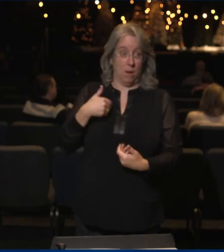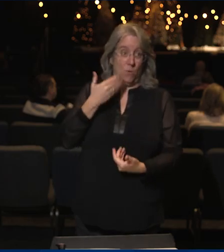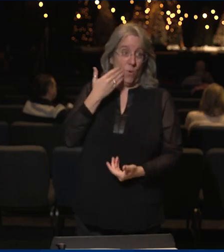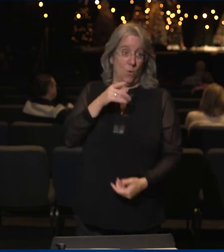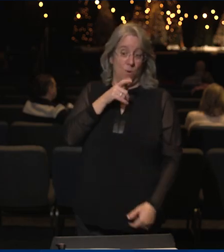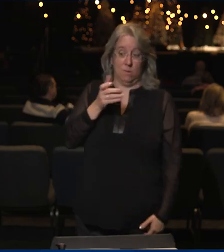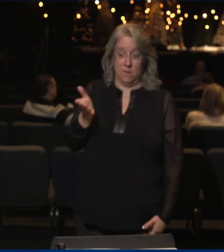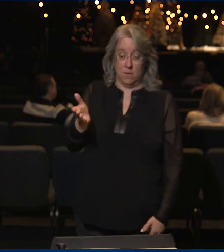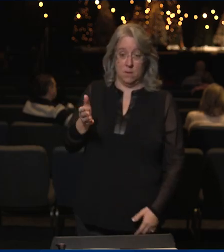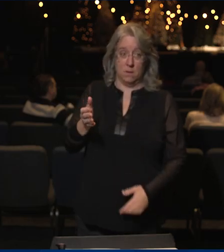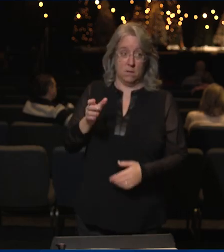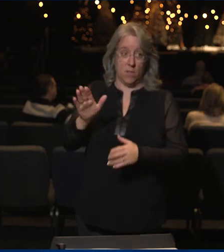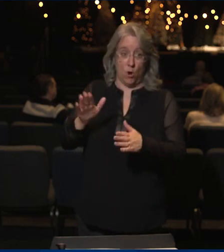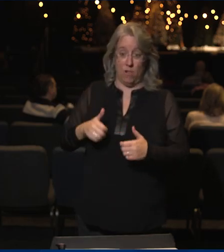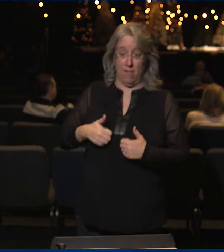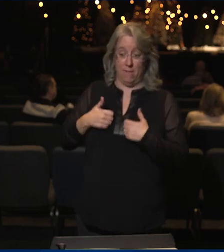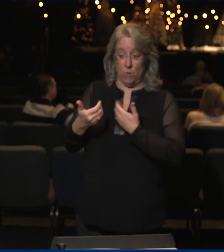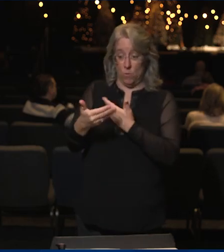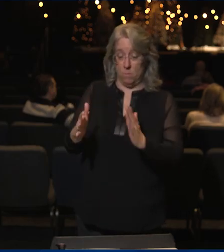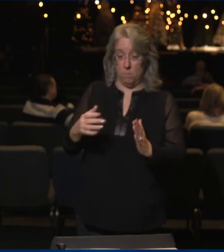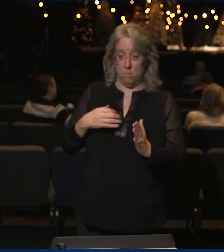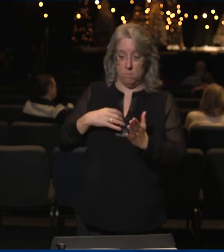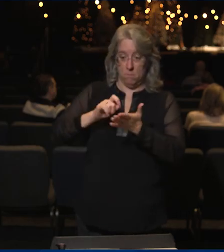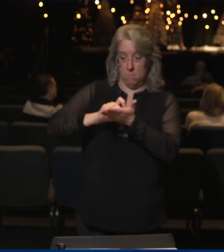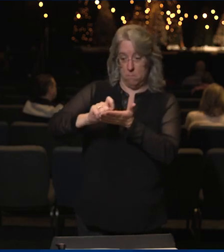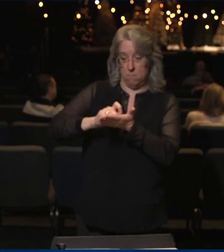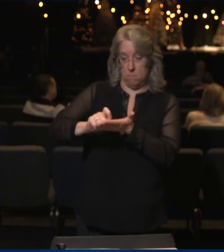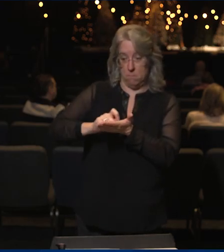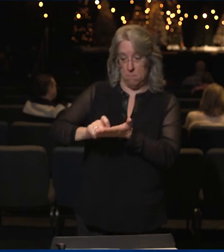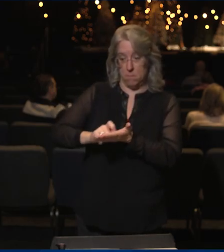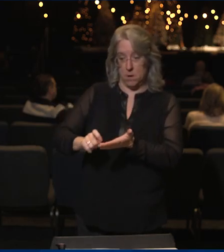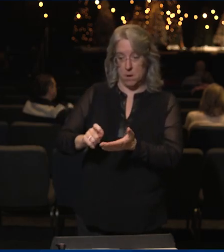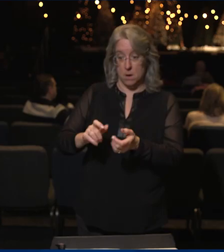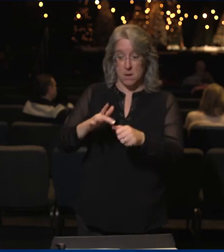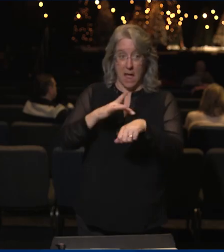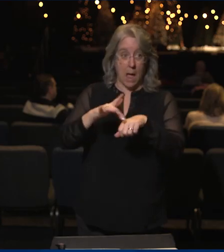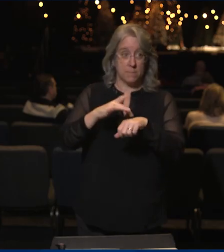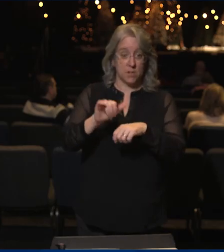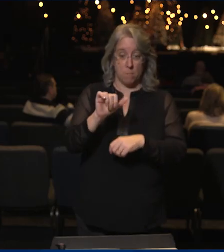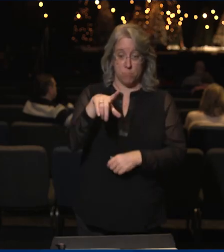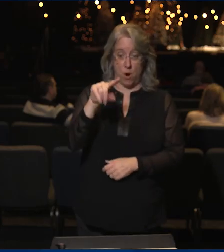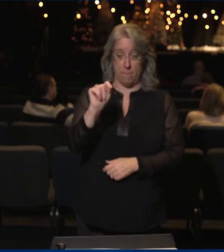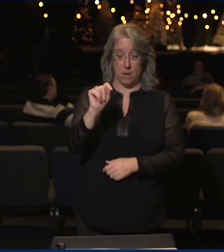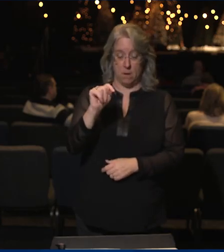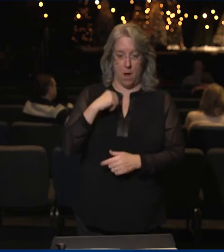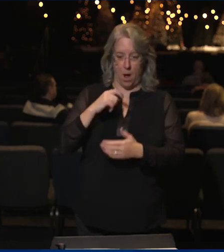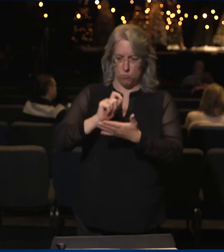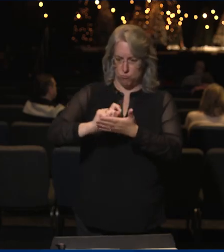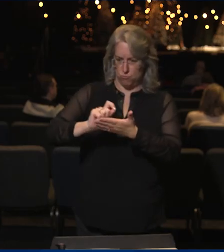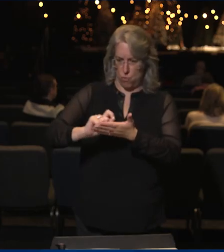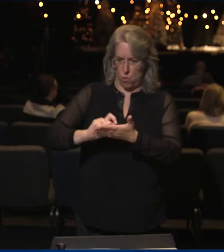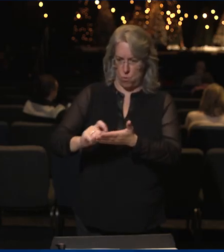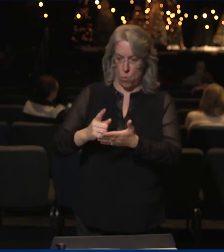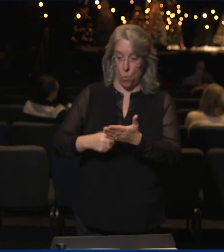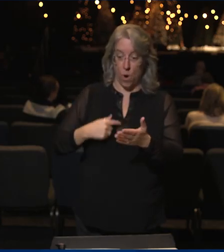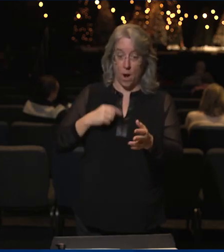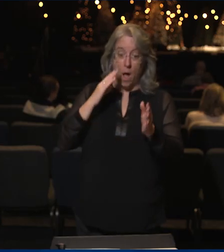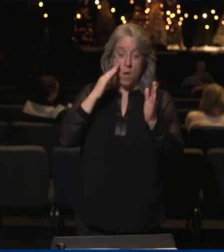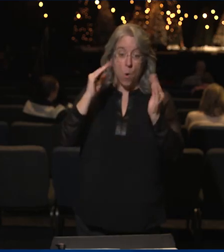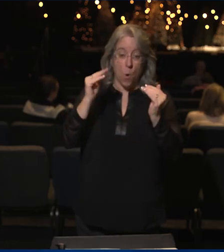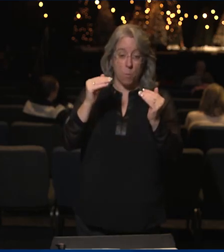and writing in an empty apartment. My son was still asleep, just writing what I had hoped for our first